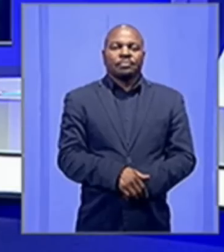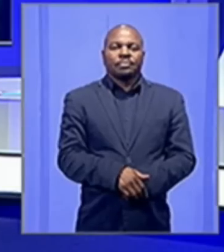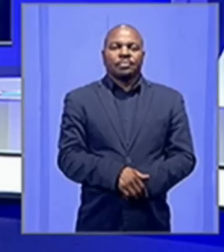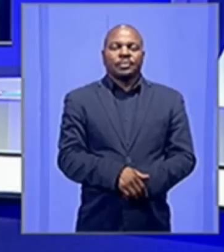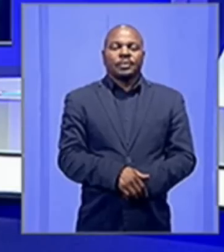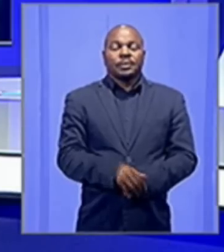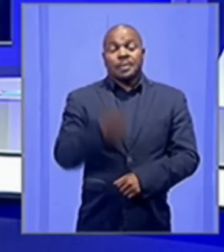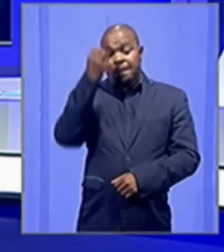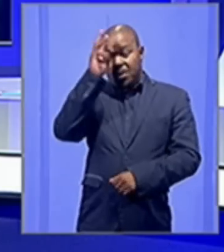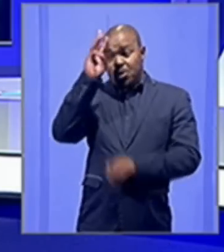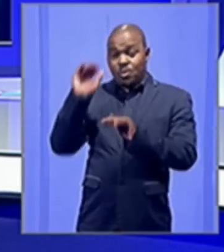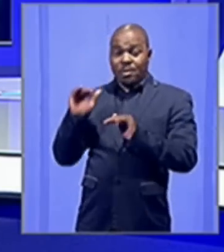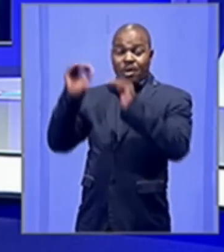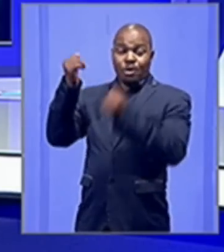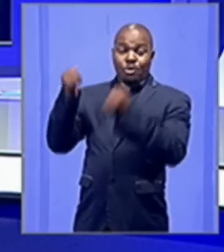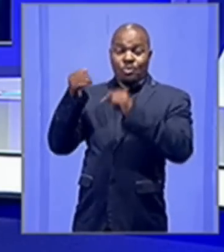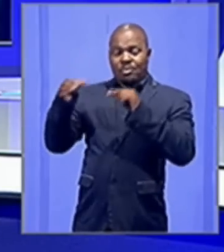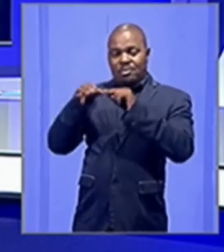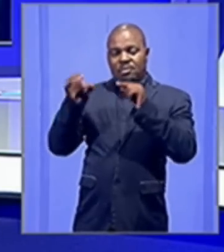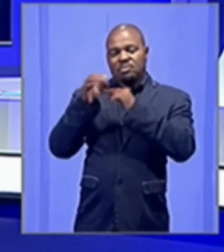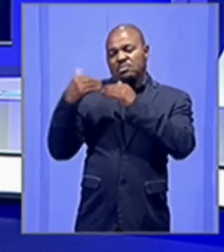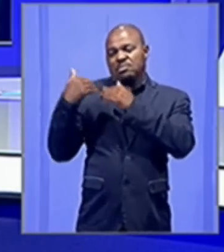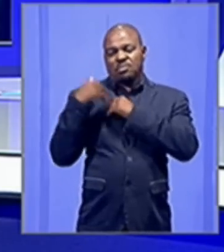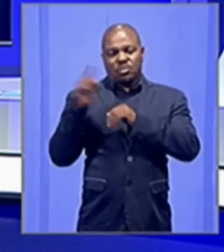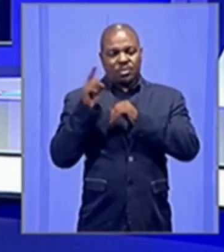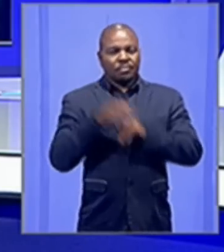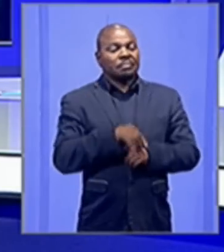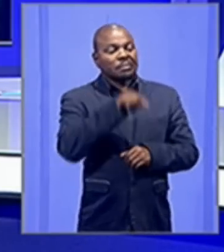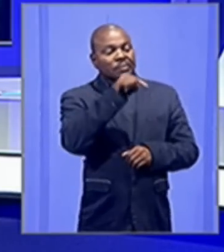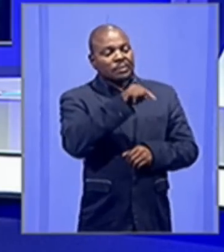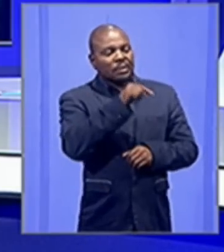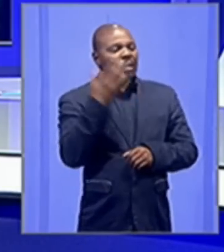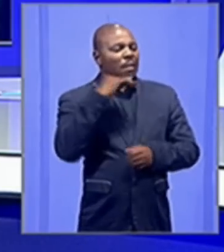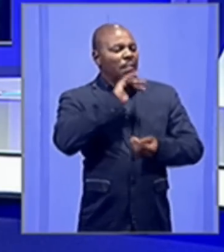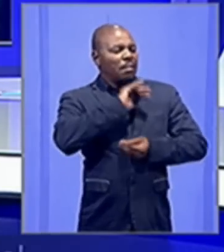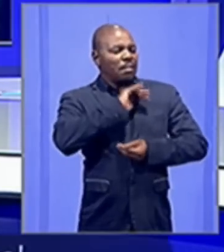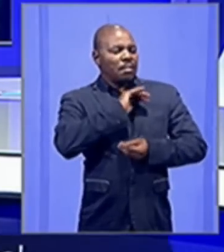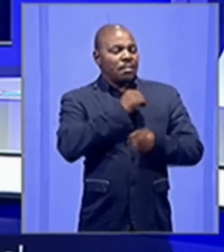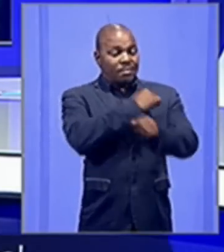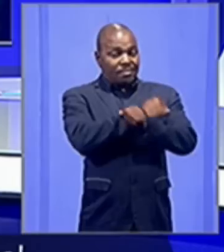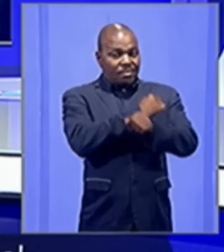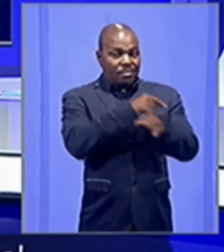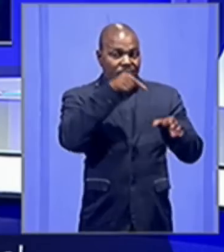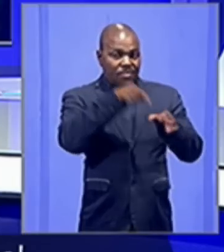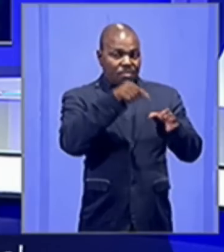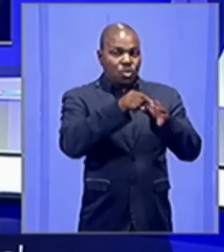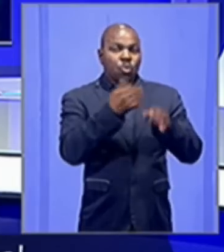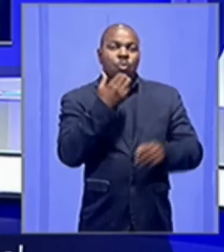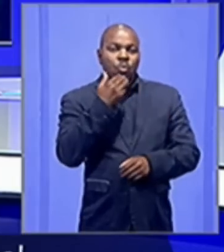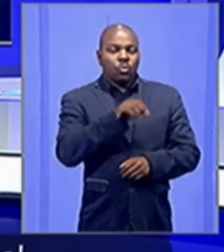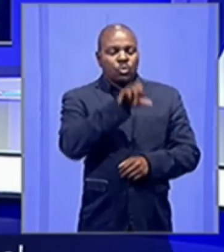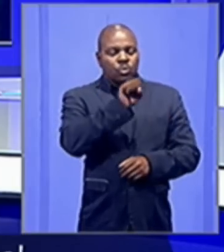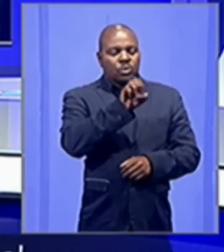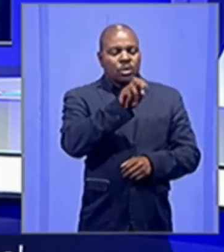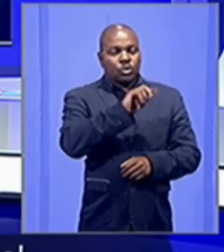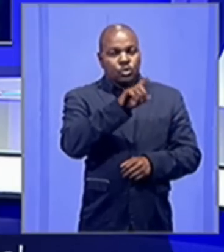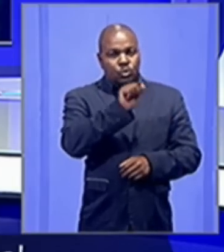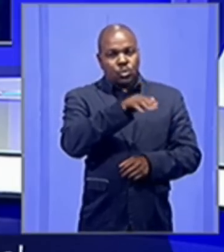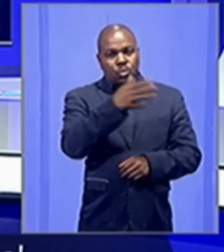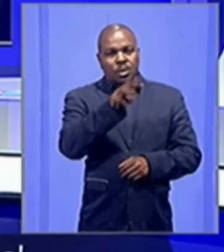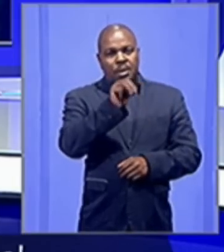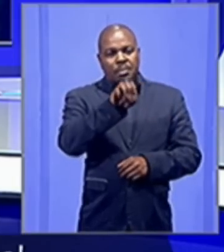Kgorotsheko kgolo ya Pretoria yeo e šetšanego le tsheko ya polao ya moswaradino wa peleng wa sehlopha sa Orlando Pirates